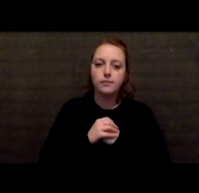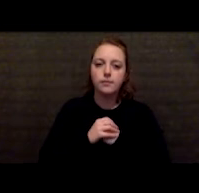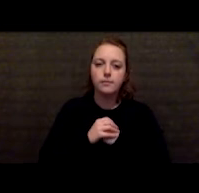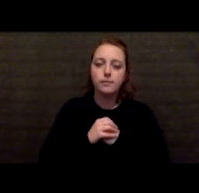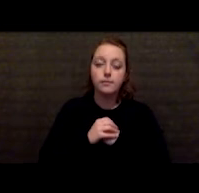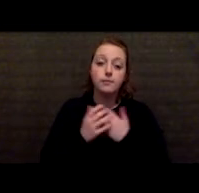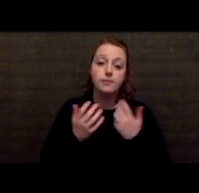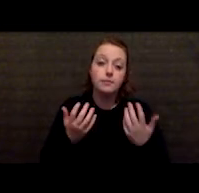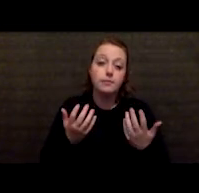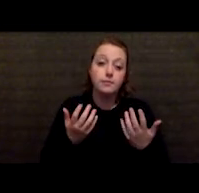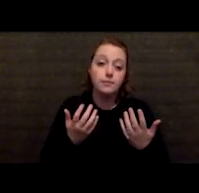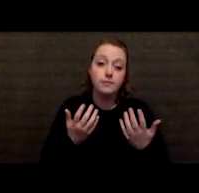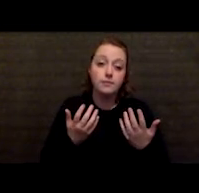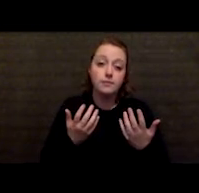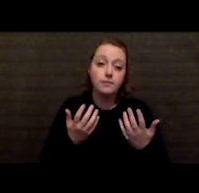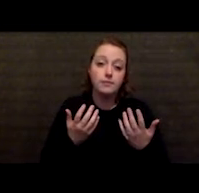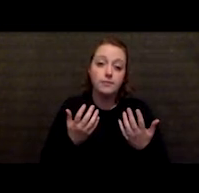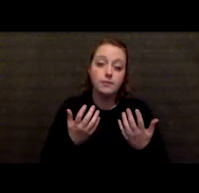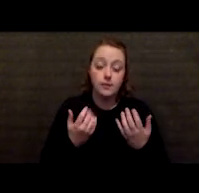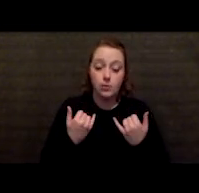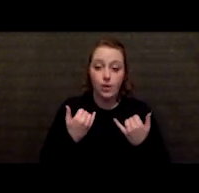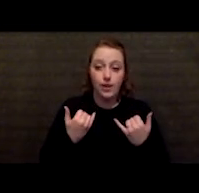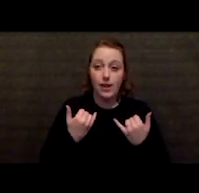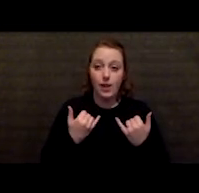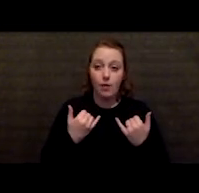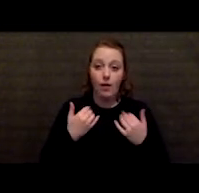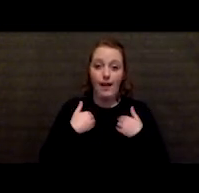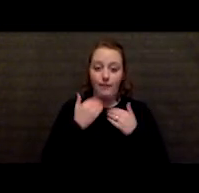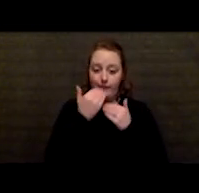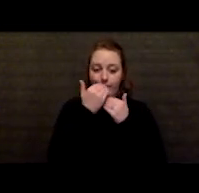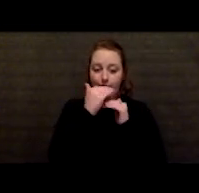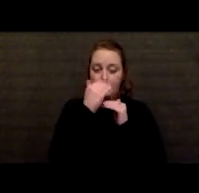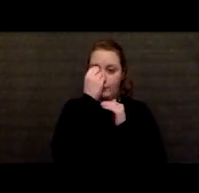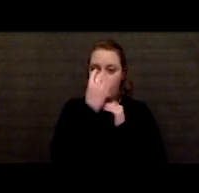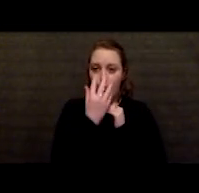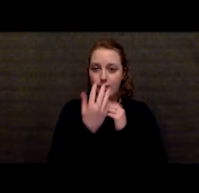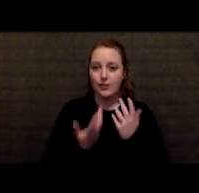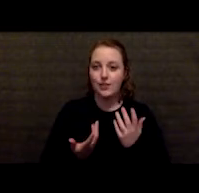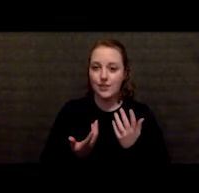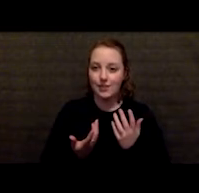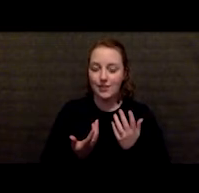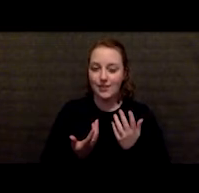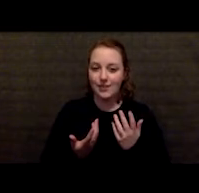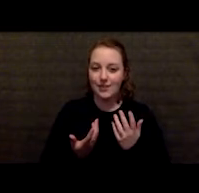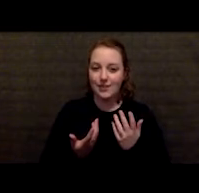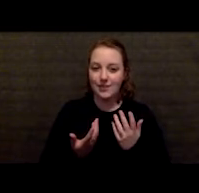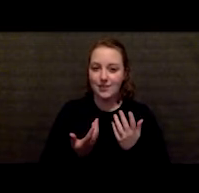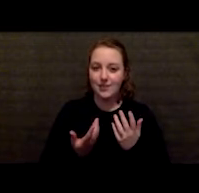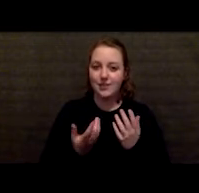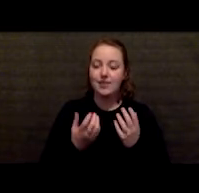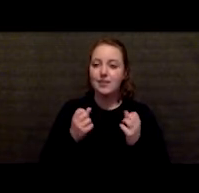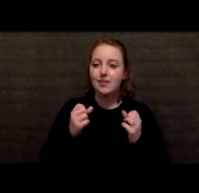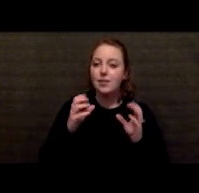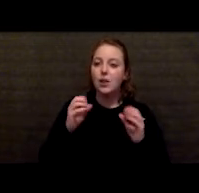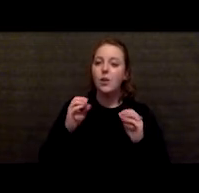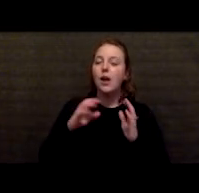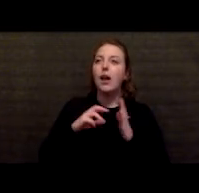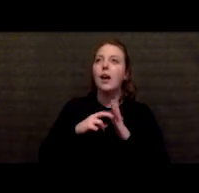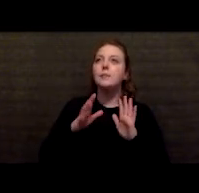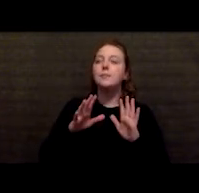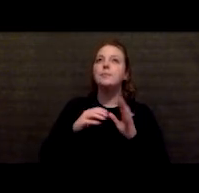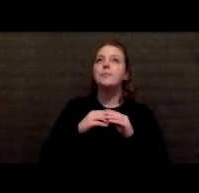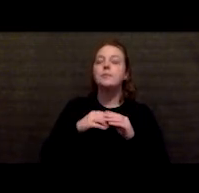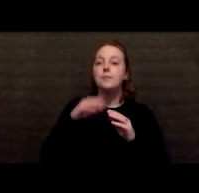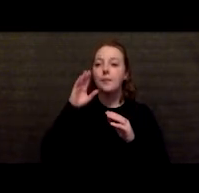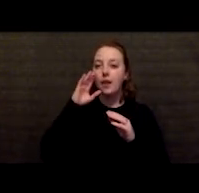can only give you the information that I have. Sure. And I don't know. So the reason I'm asking, I know that it has been done. I'm just saying